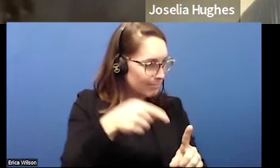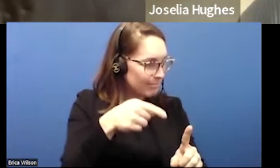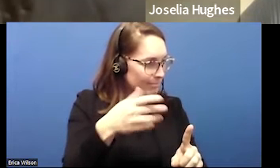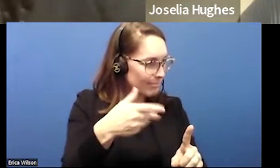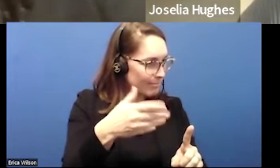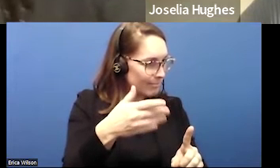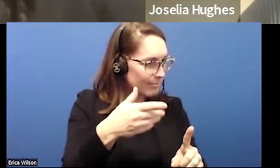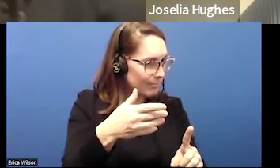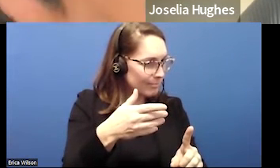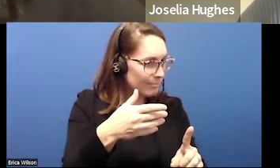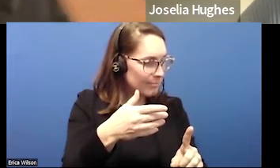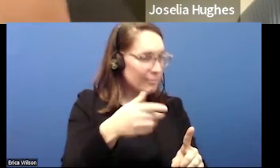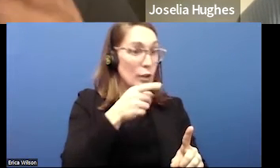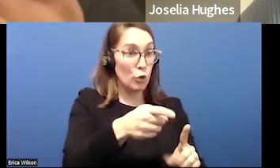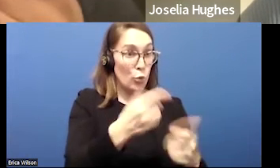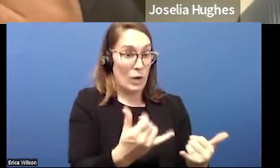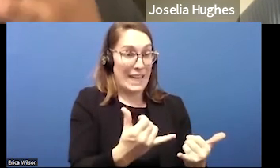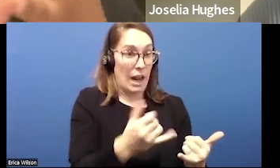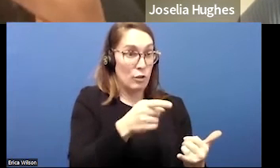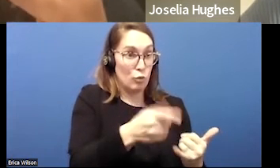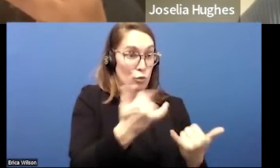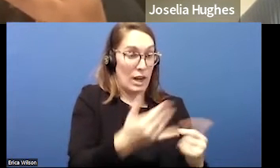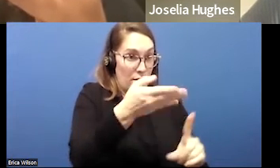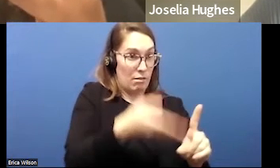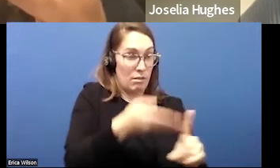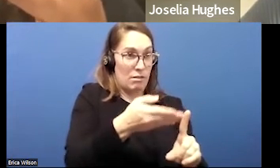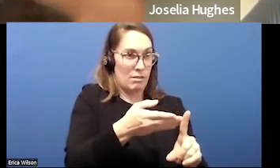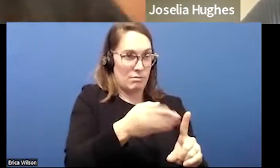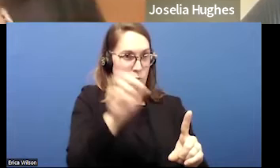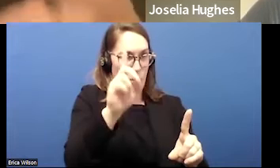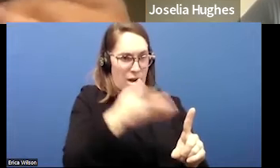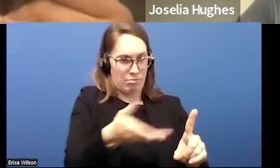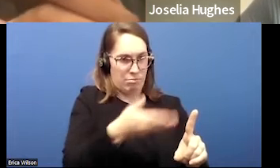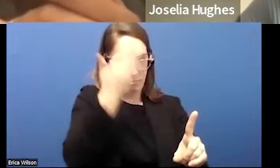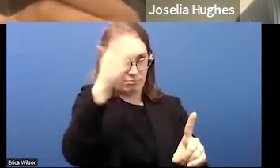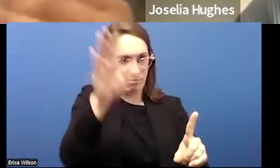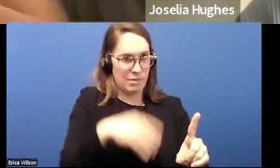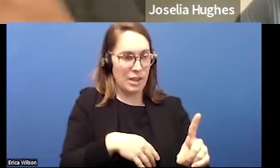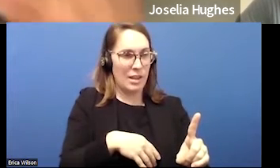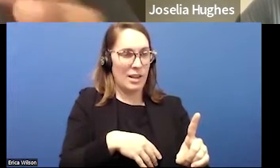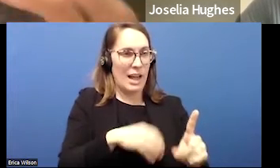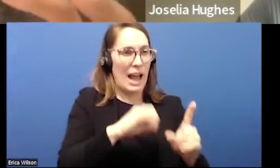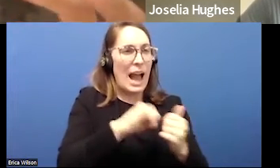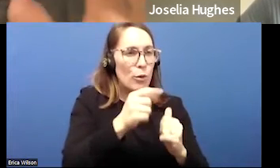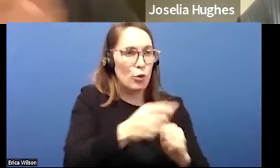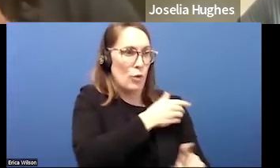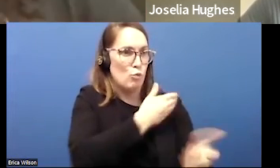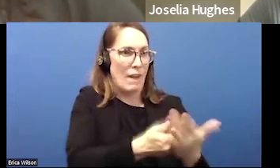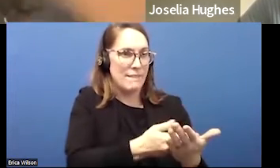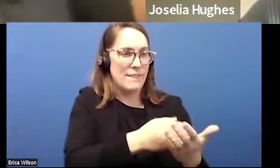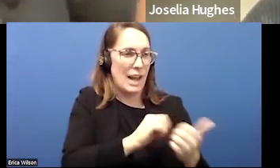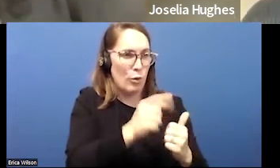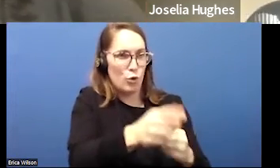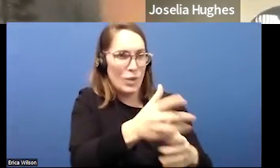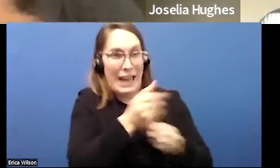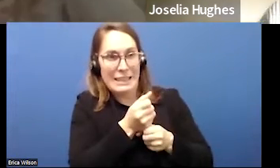you, how you got to where you are, wherever that may be, right? And I'm not talking about